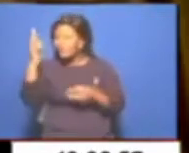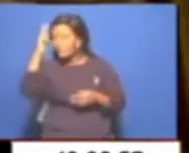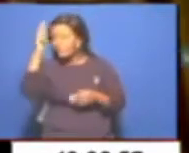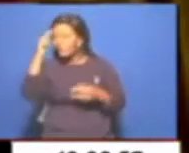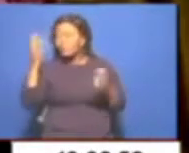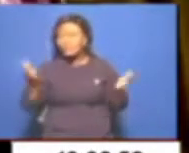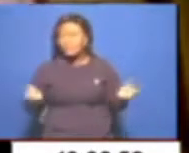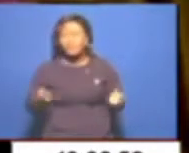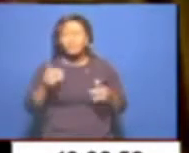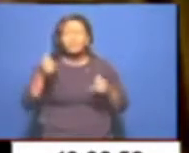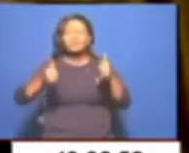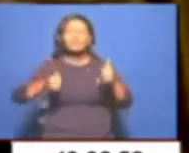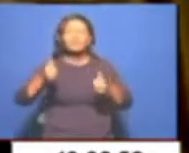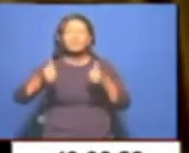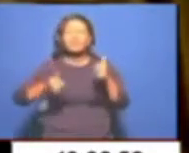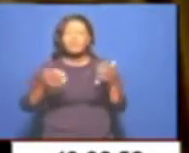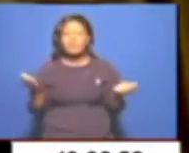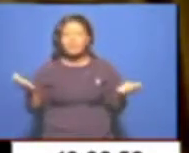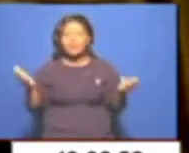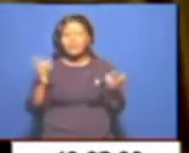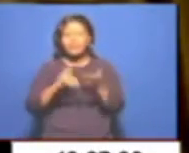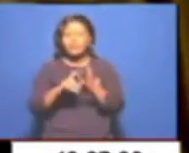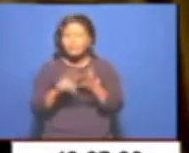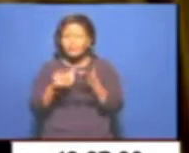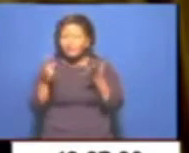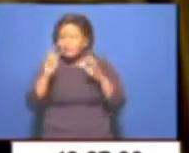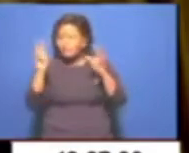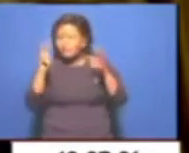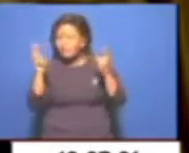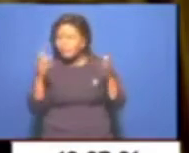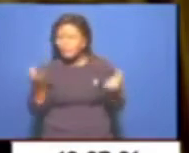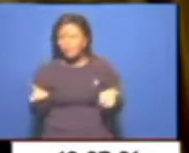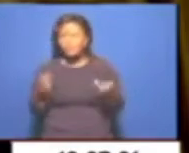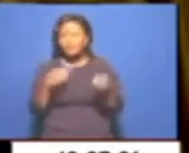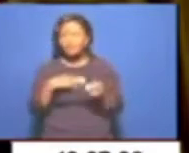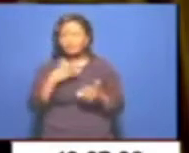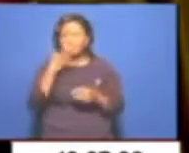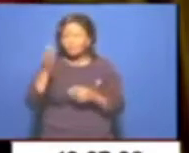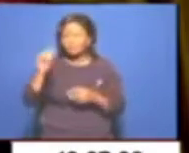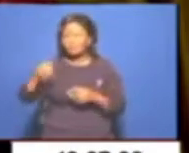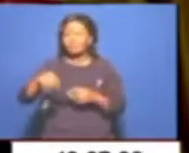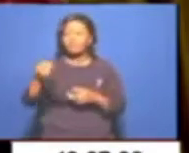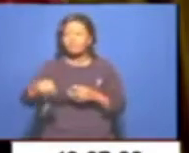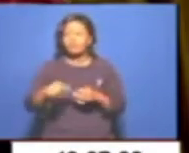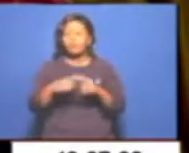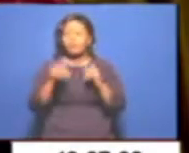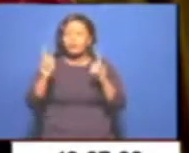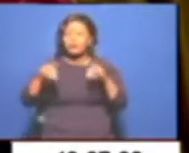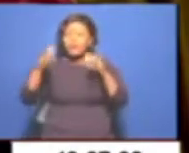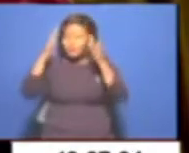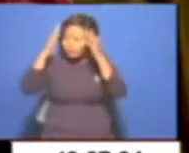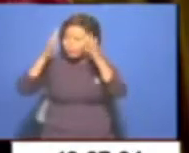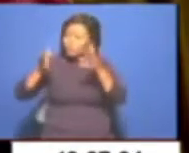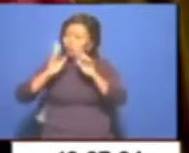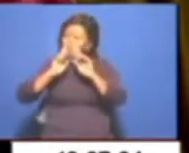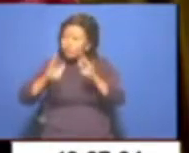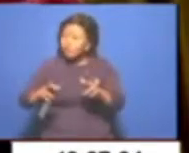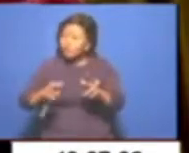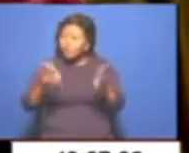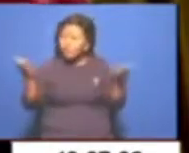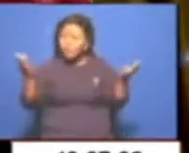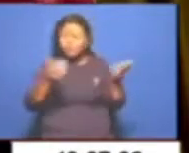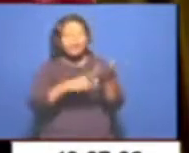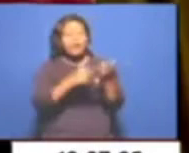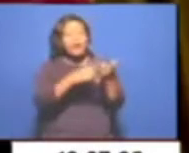dignity, confidentiality of state matters, etc., etc., etc. Yes. But let us look at the record. How many cases